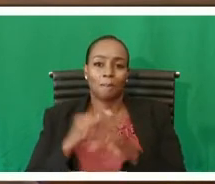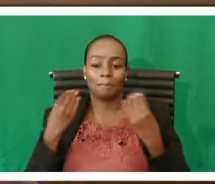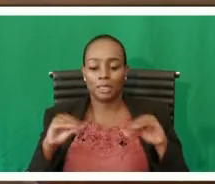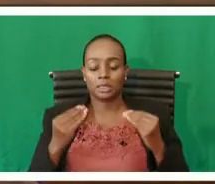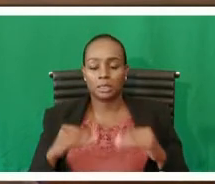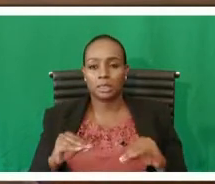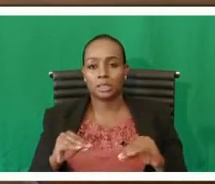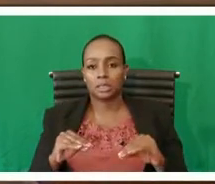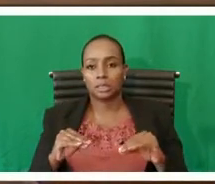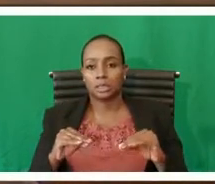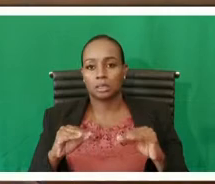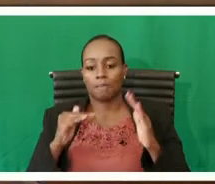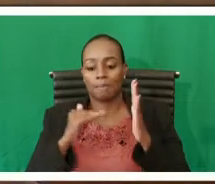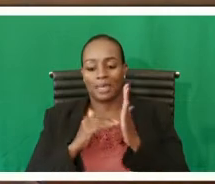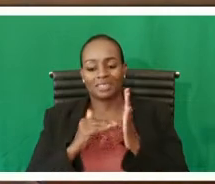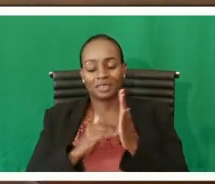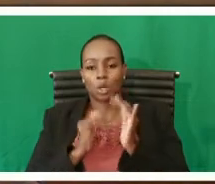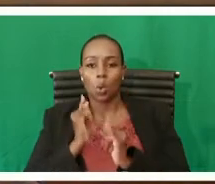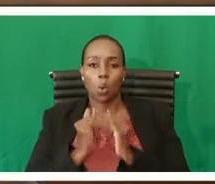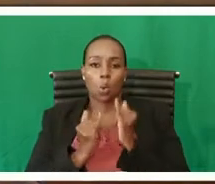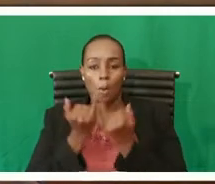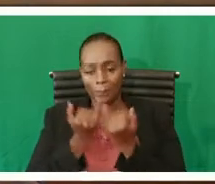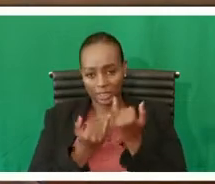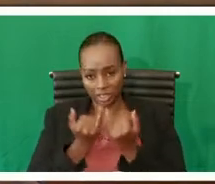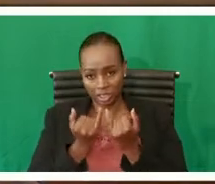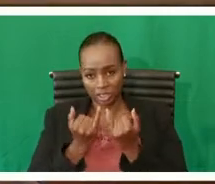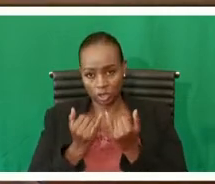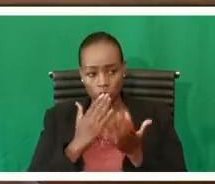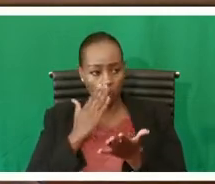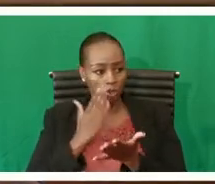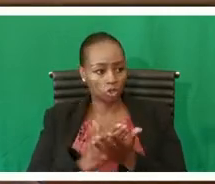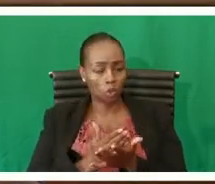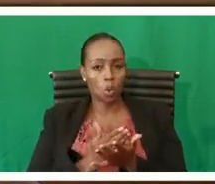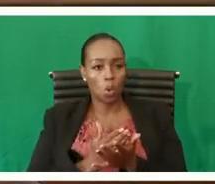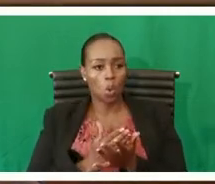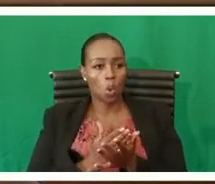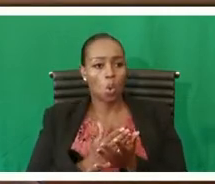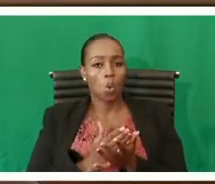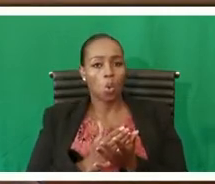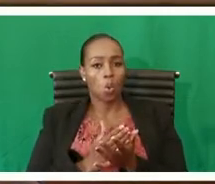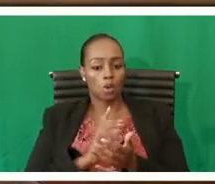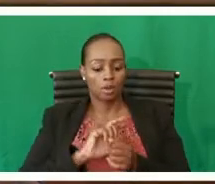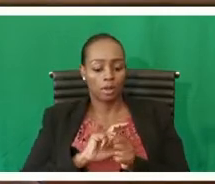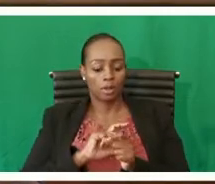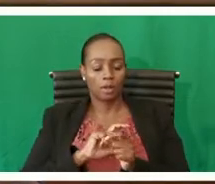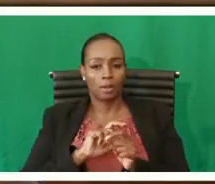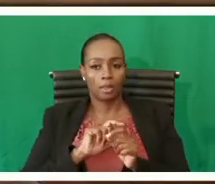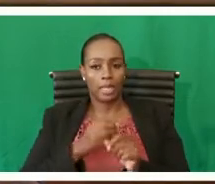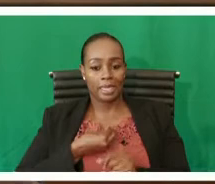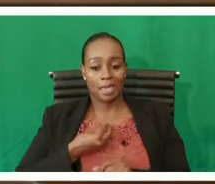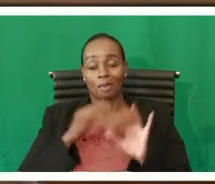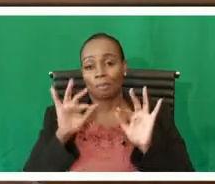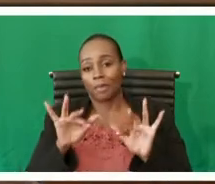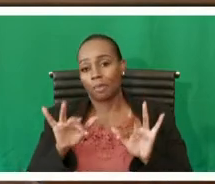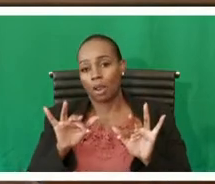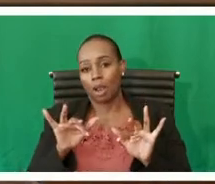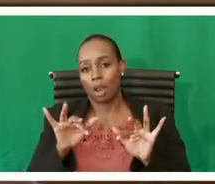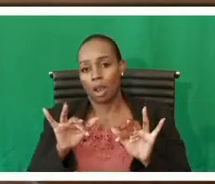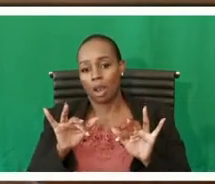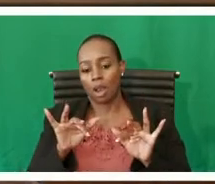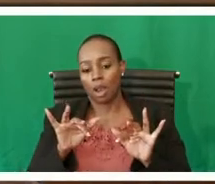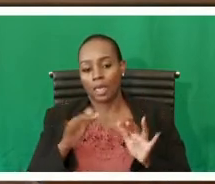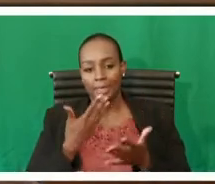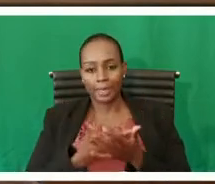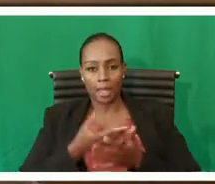matriculant of the year competition meant to introduce business culture to young people before they